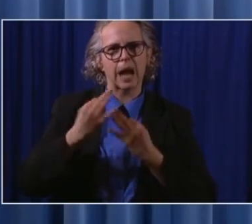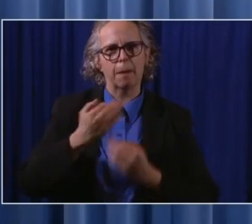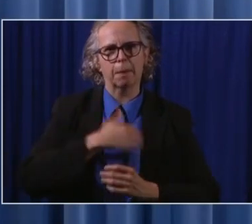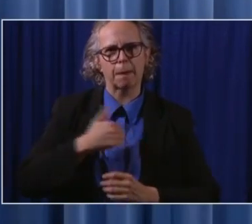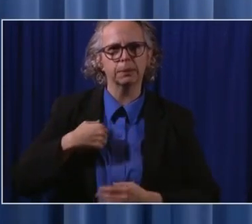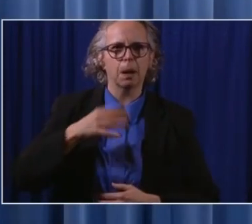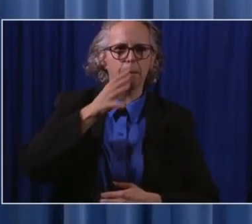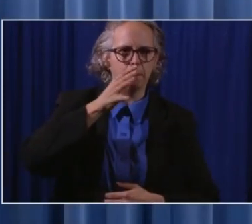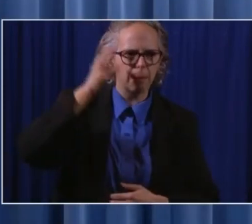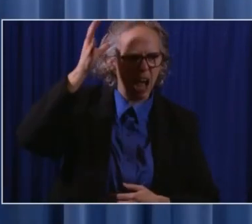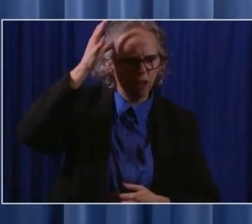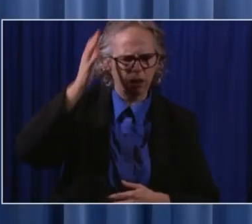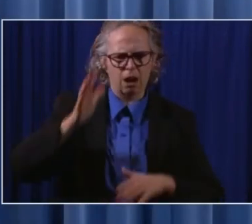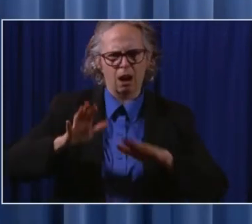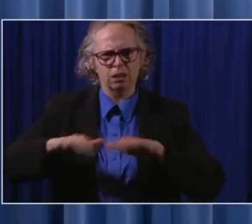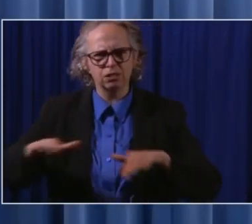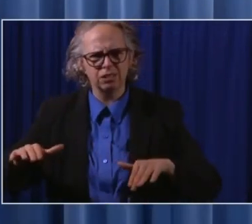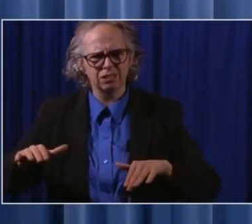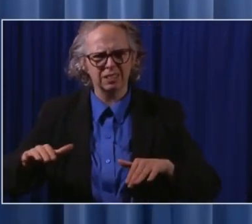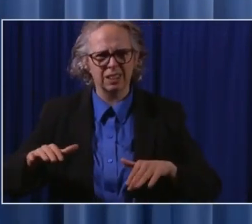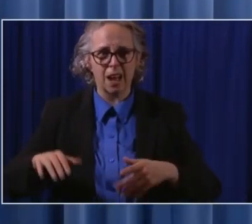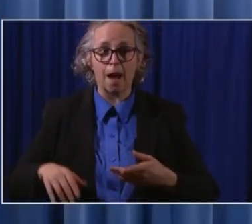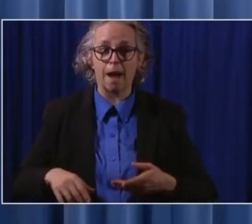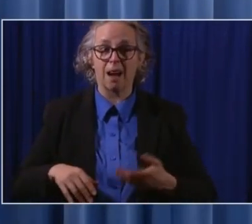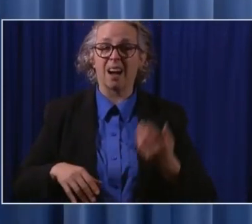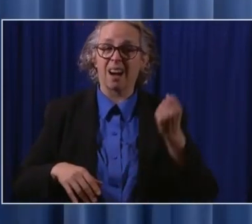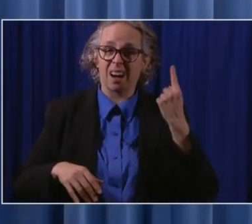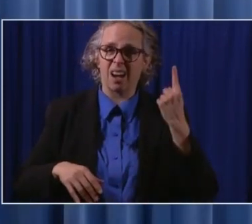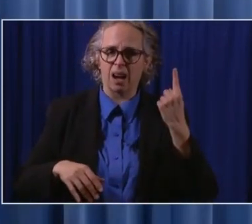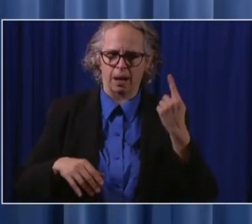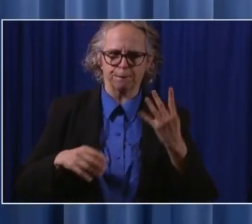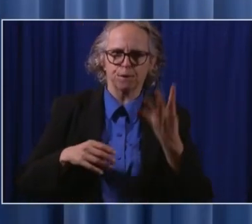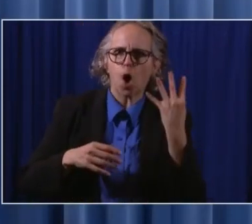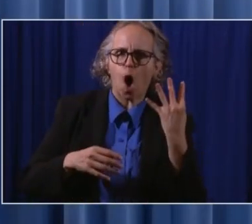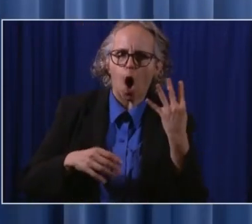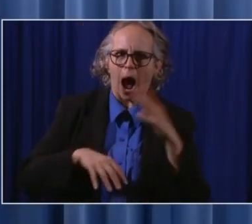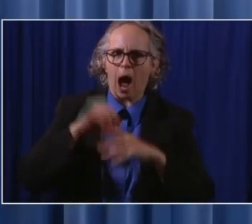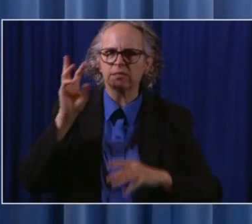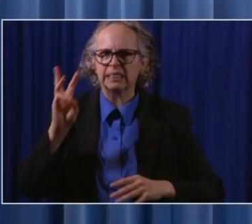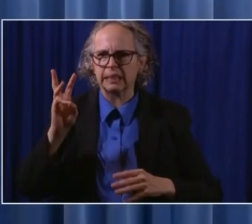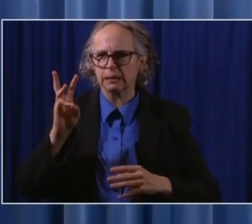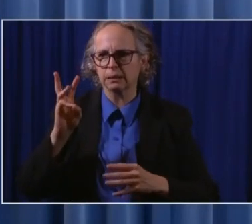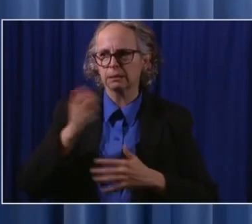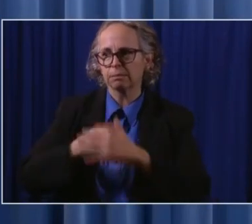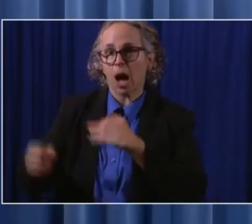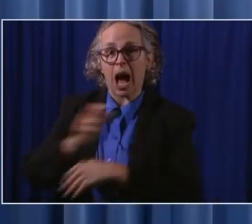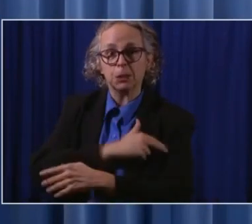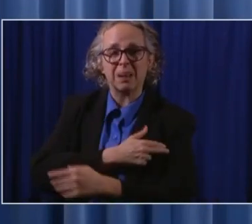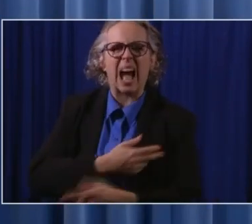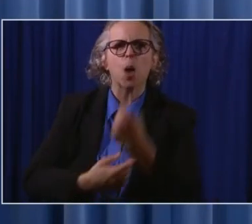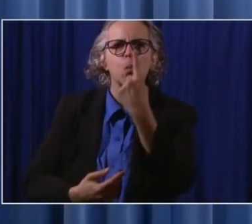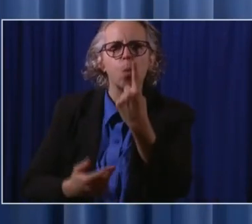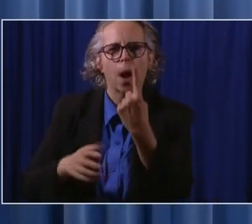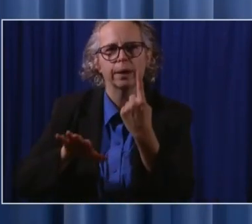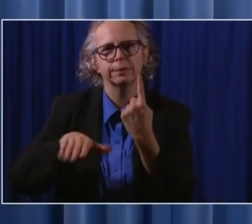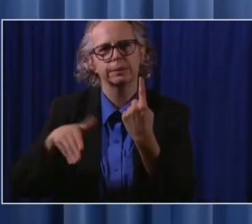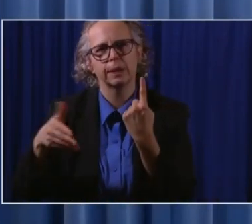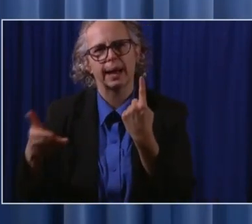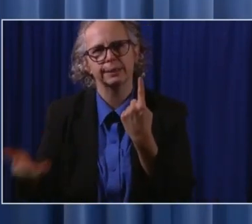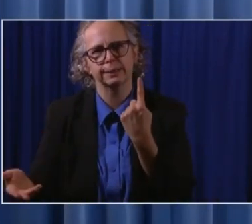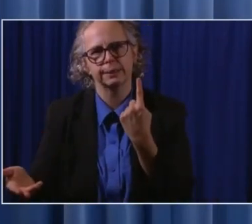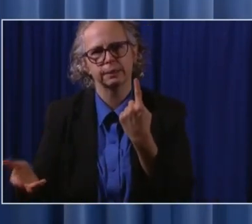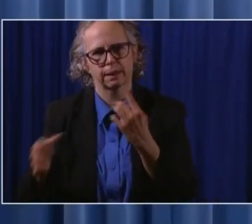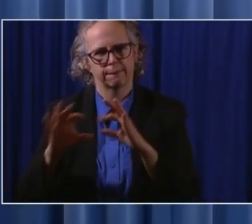were hospitalized, and tragically, 1 died. In another instance, there's an 18-year-old who's taking care of her 2